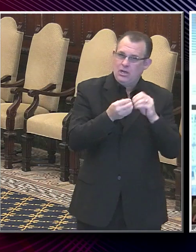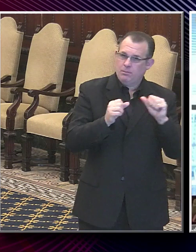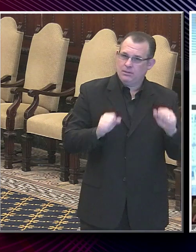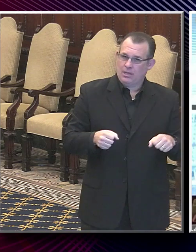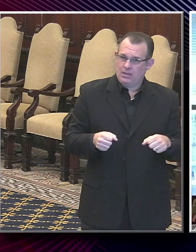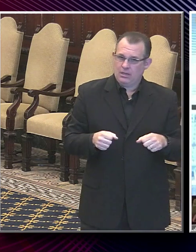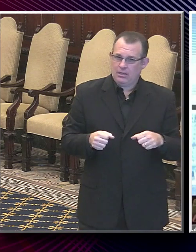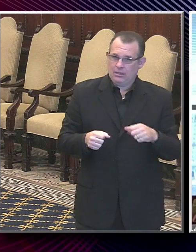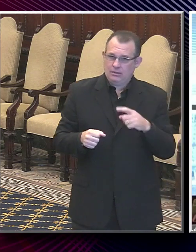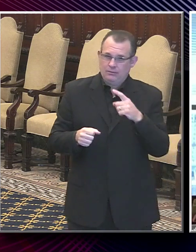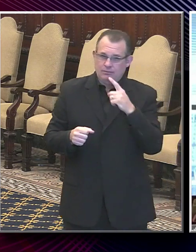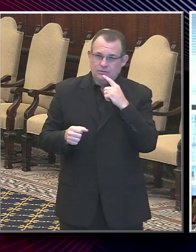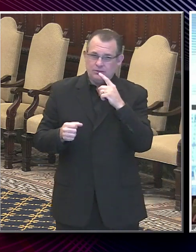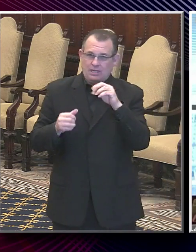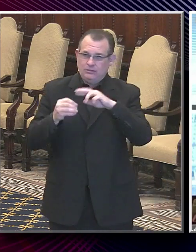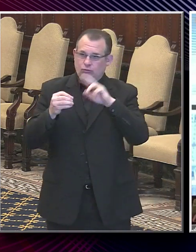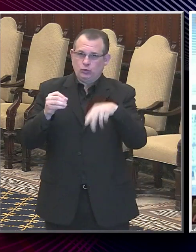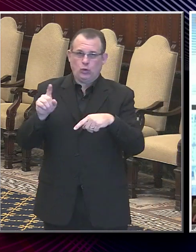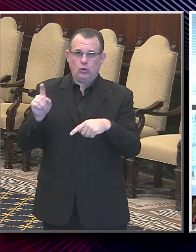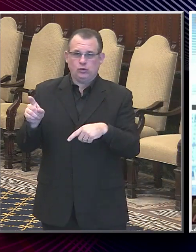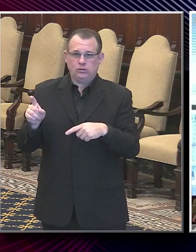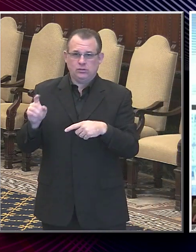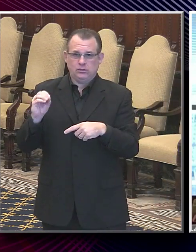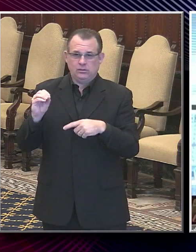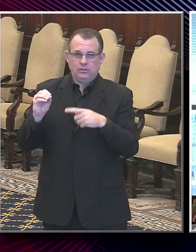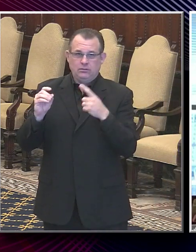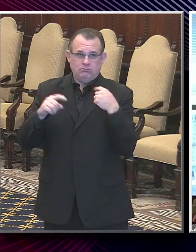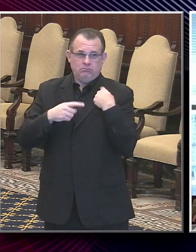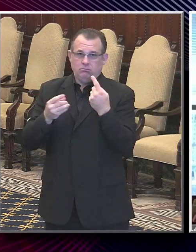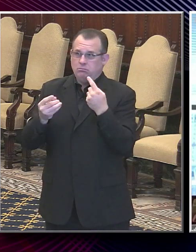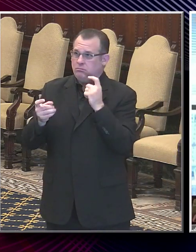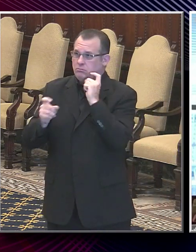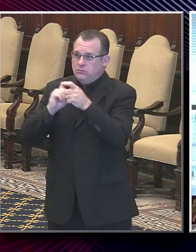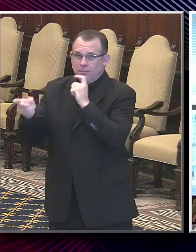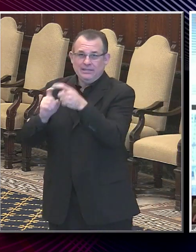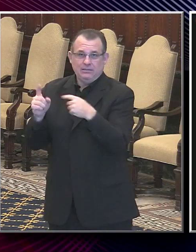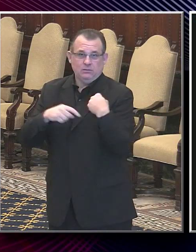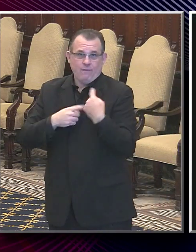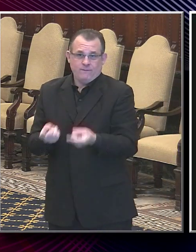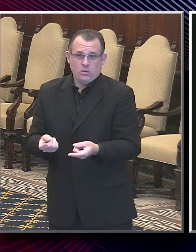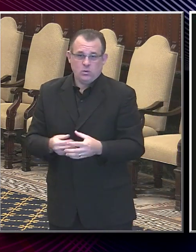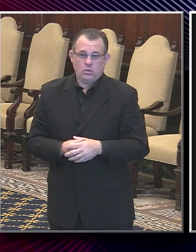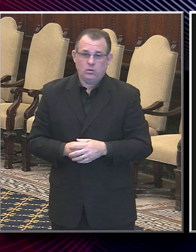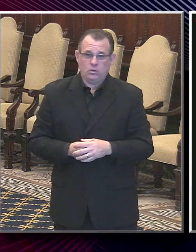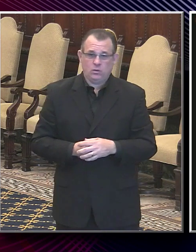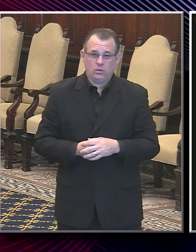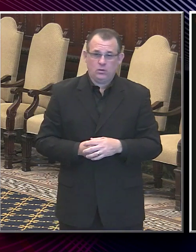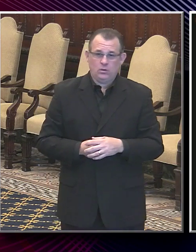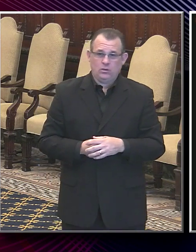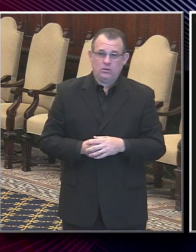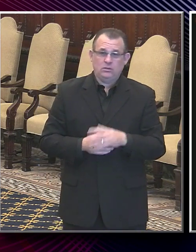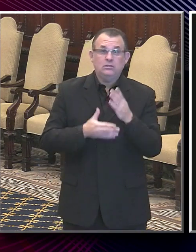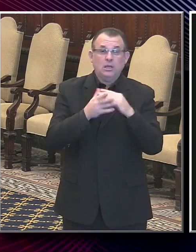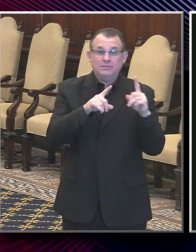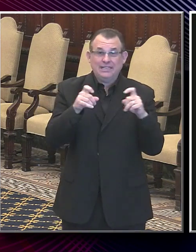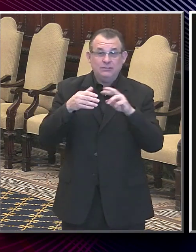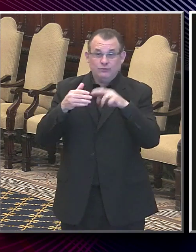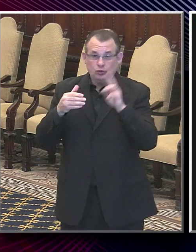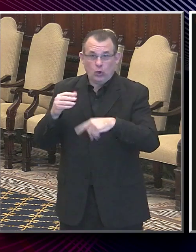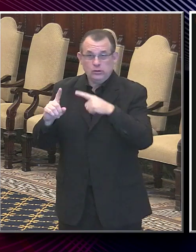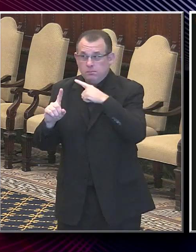really around symptomatic patients. So we haven't tested any symptomatic patients that have come back positive, and then the universal testing numbers